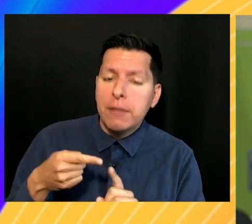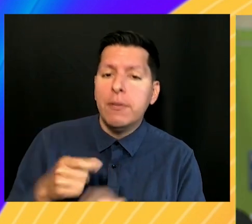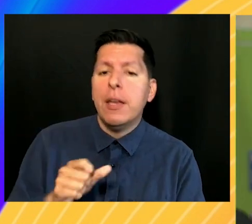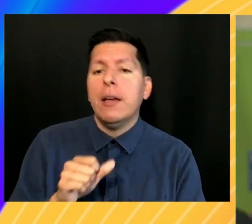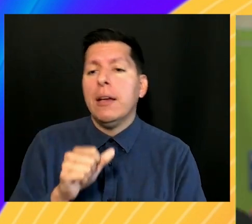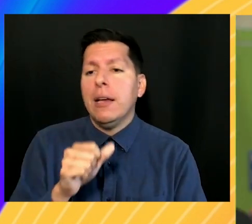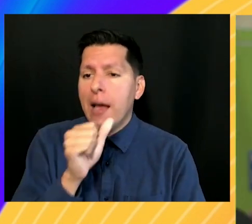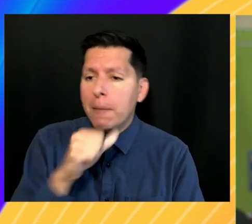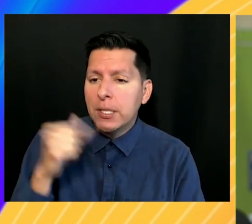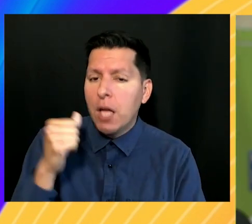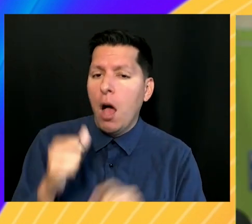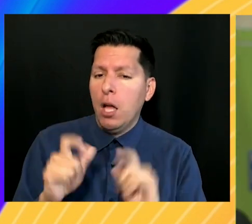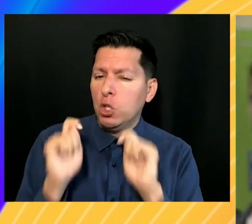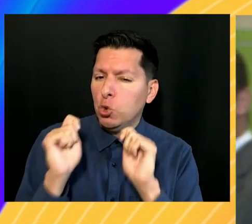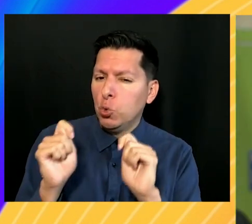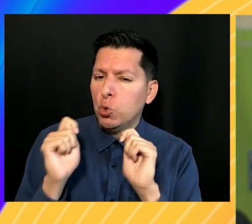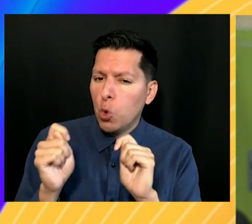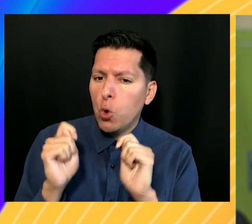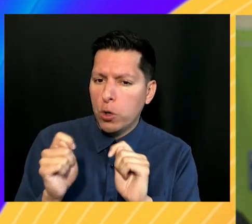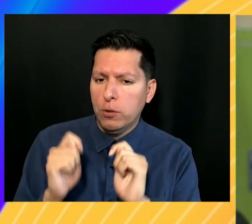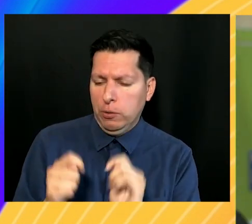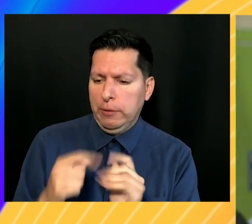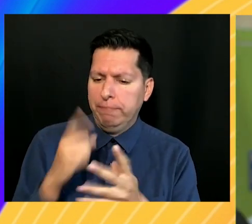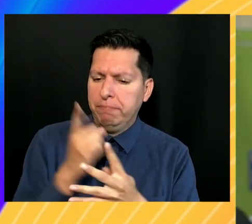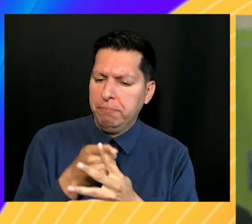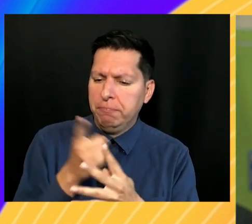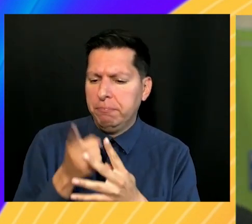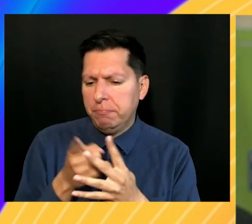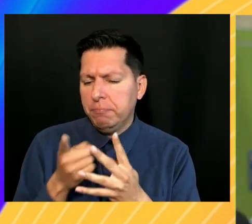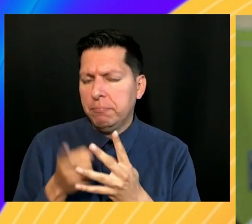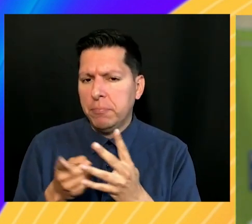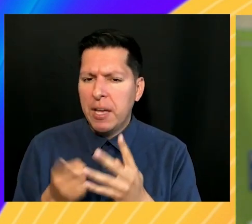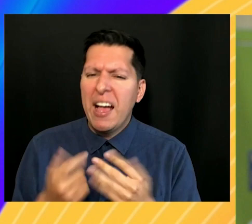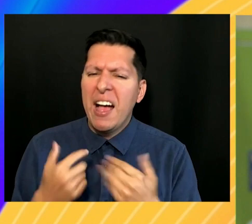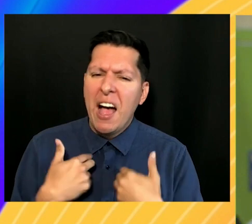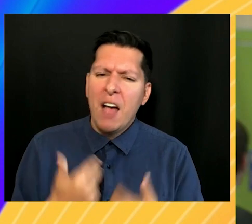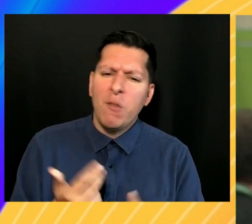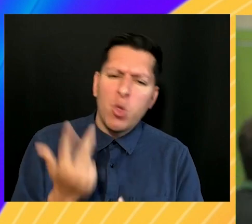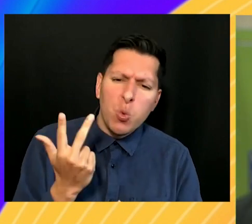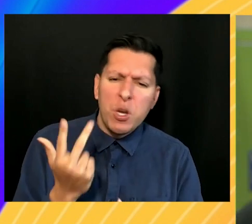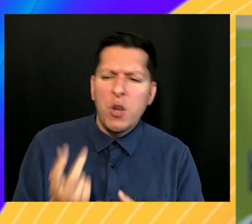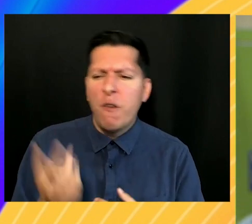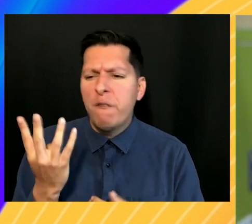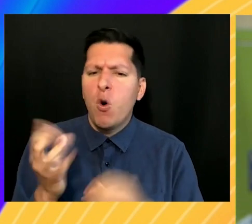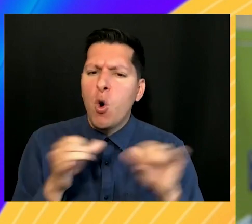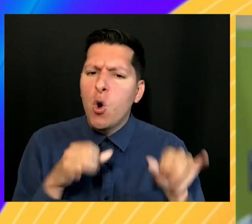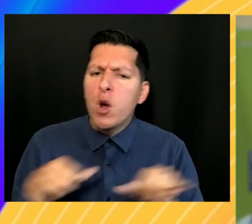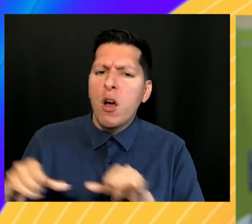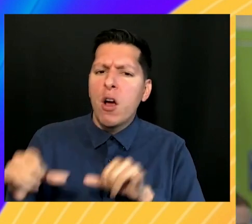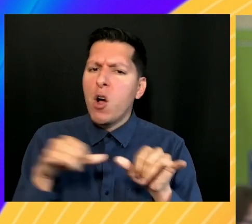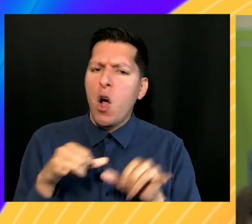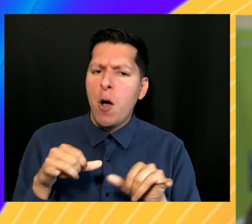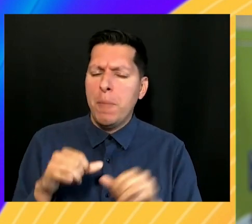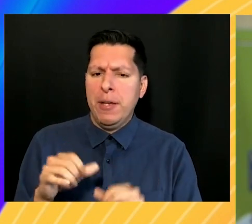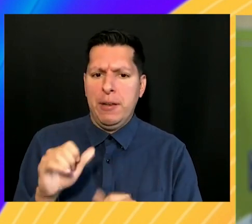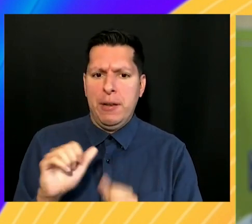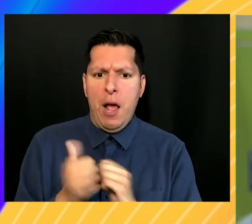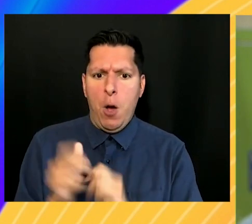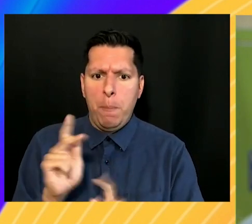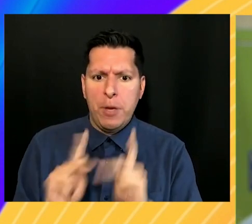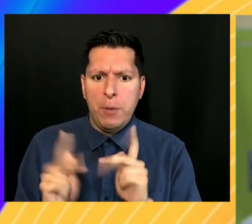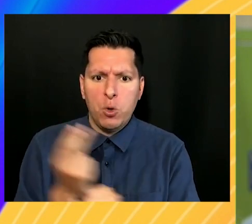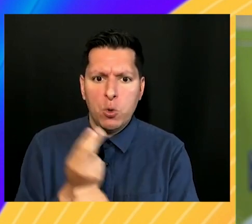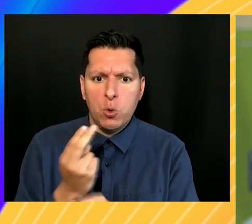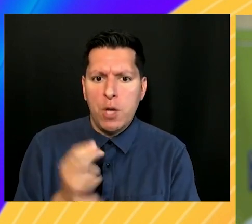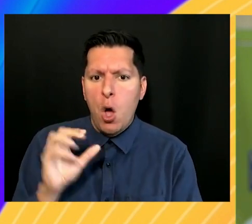that kind of, I think they lead us through maybe 3 or 4 common use cases of how people are using Omics. And just keep in mind that Omics has a lot of